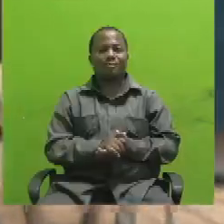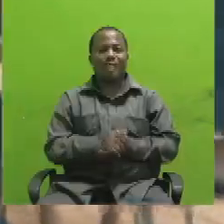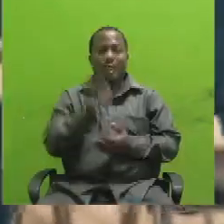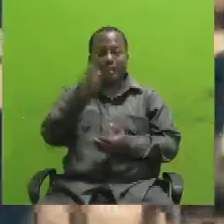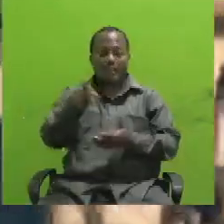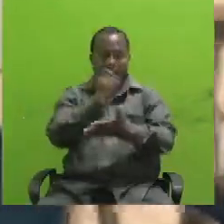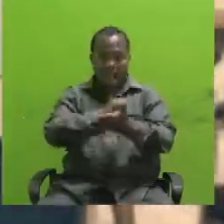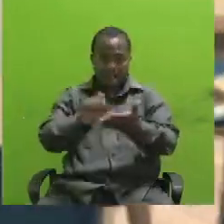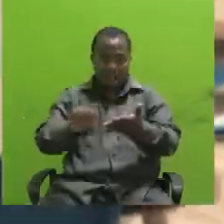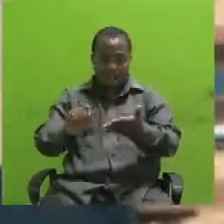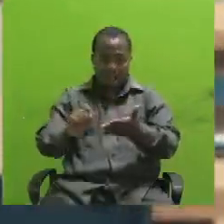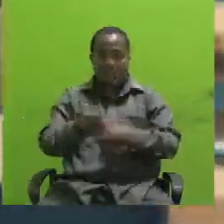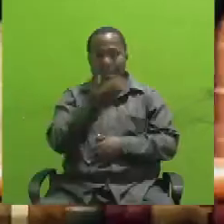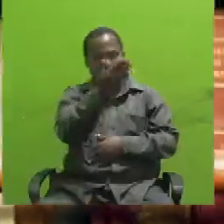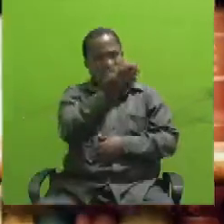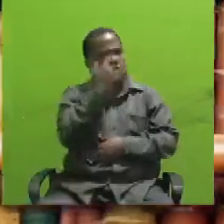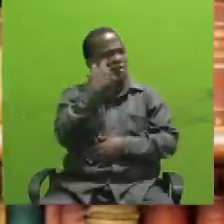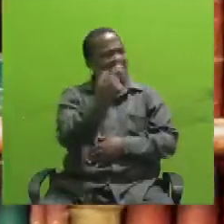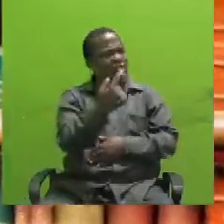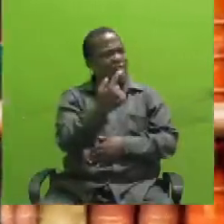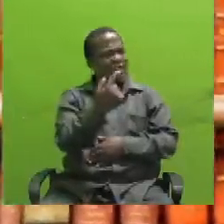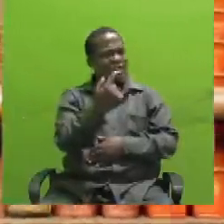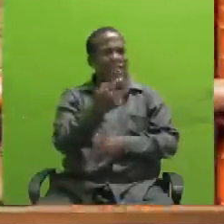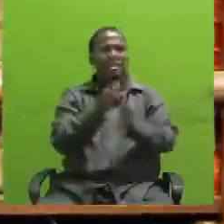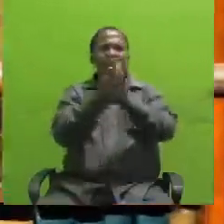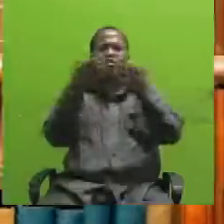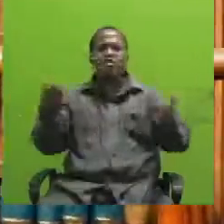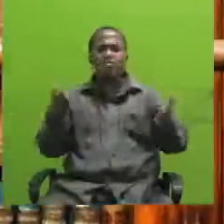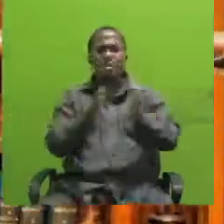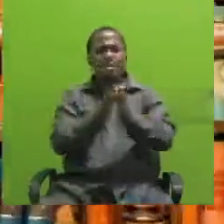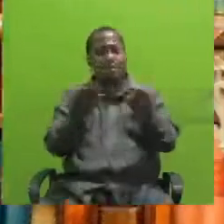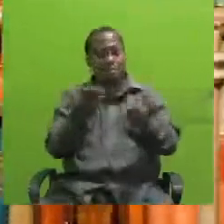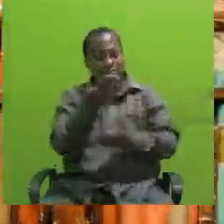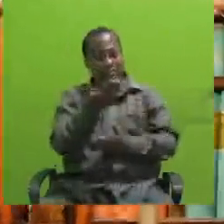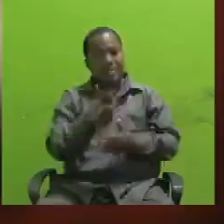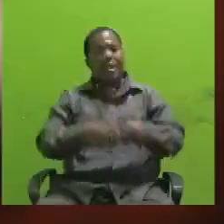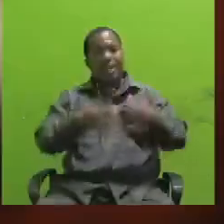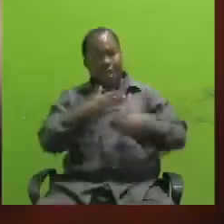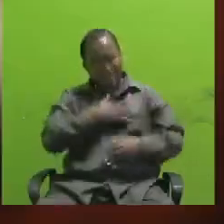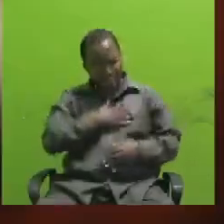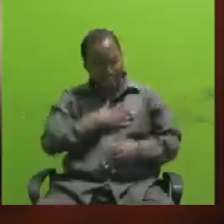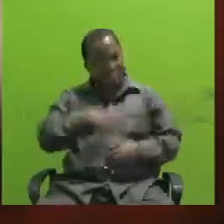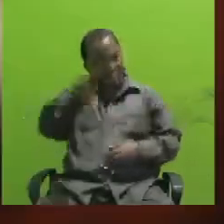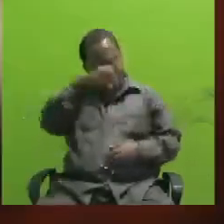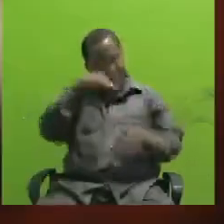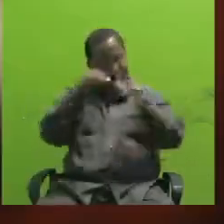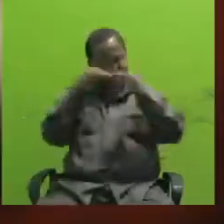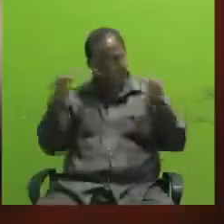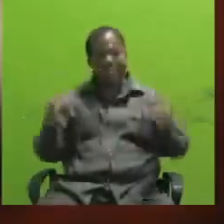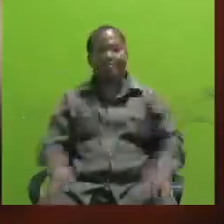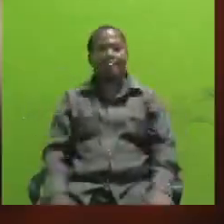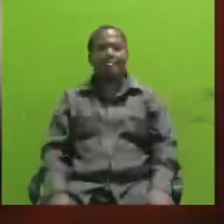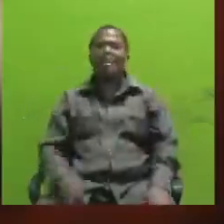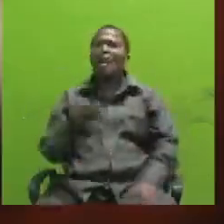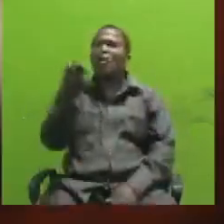school, excellent. And you, in the library, wonderful. Wonderful, you are all correct. Can